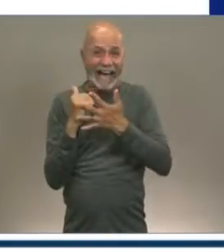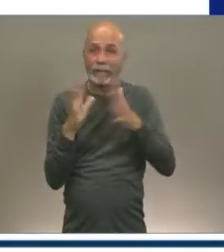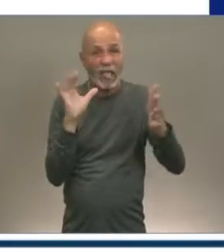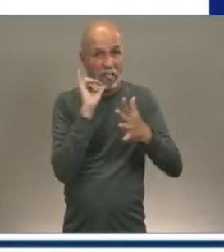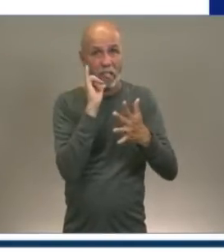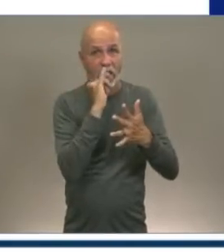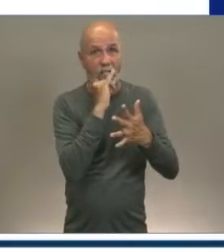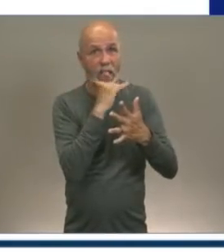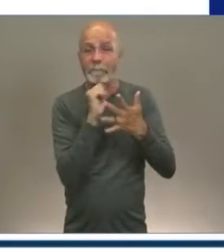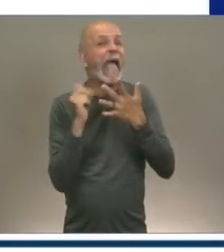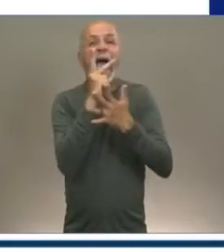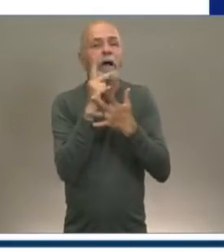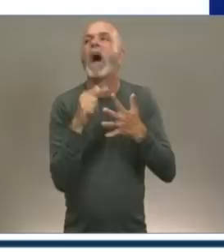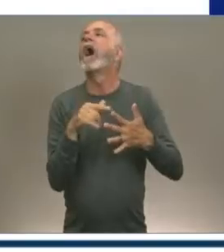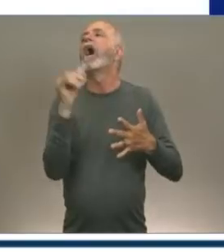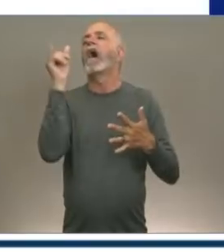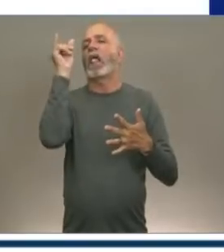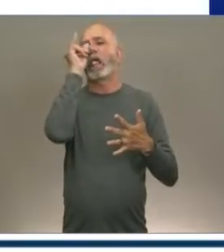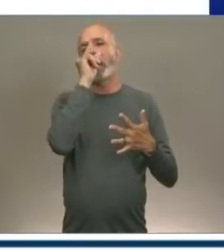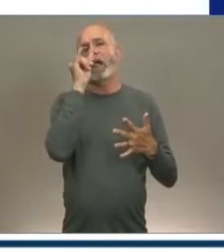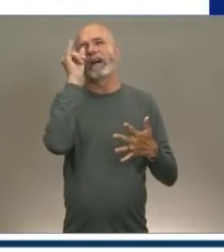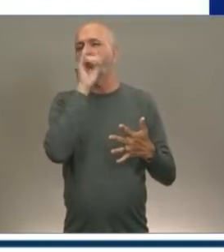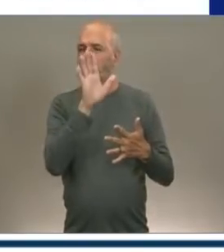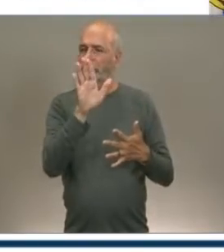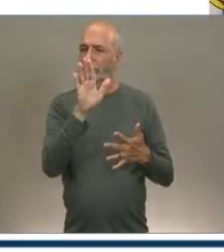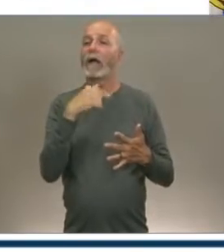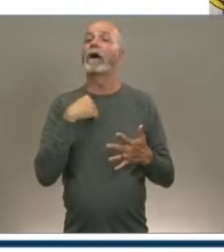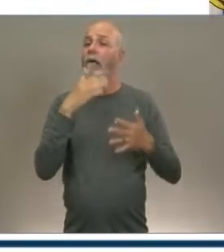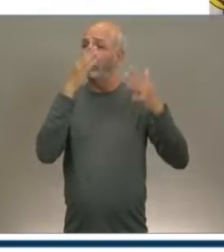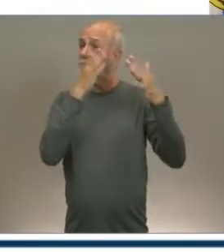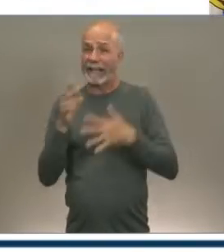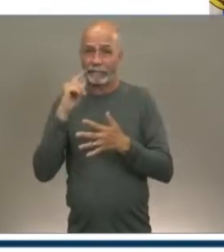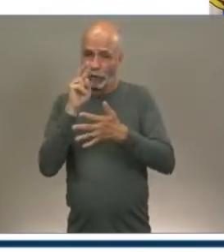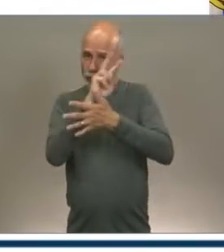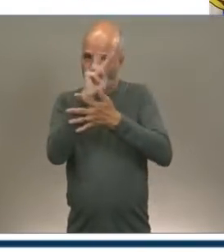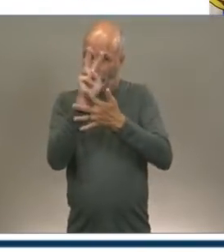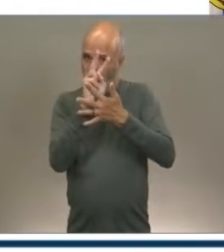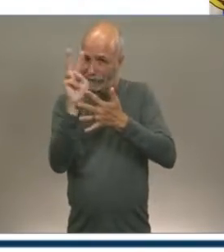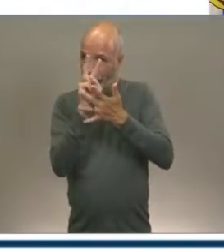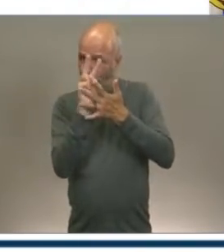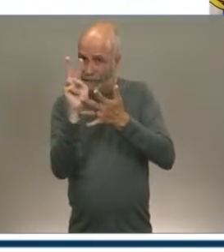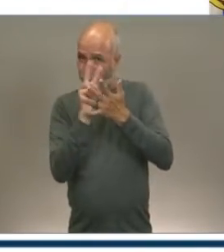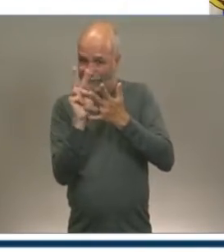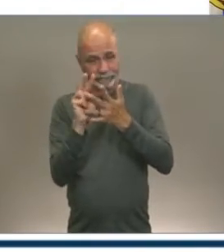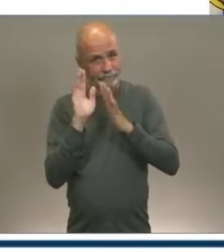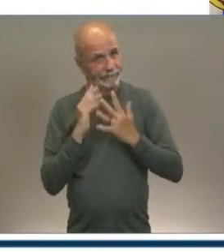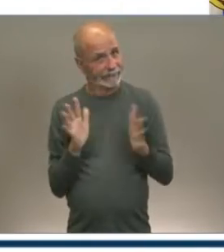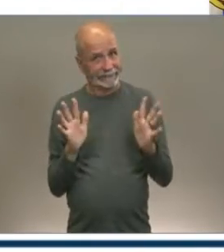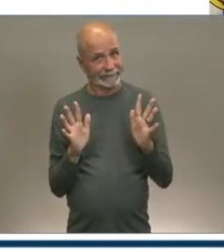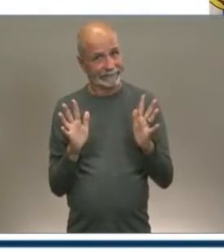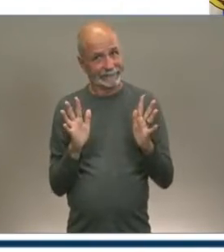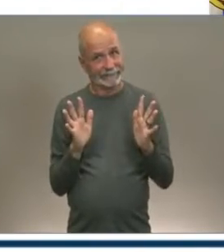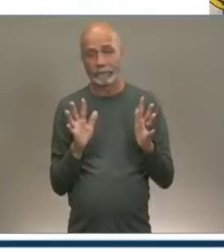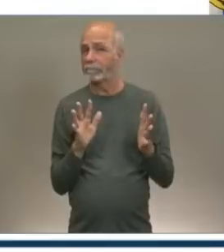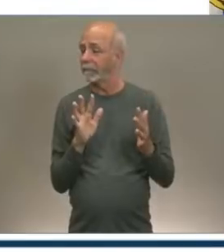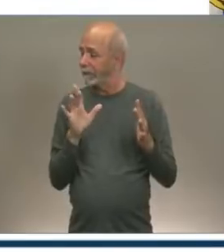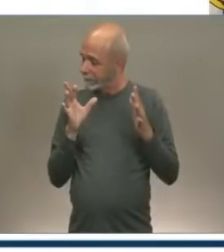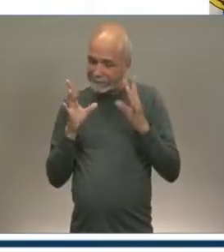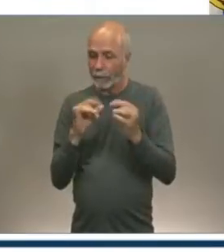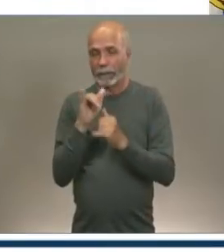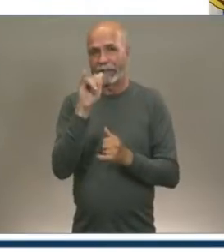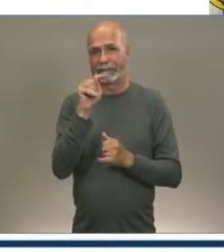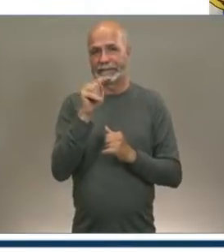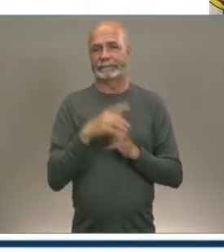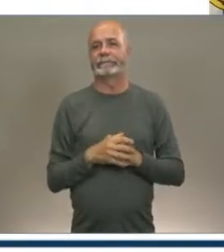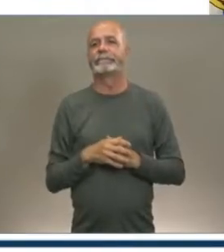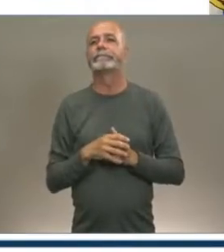plan, and we're going to stick to our plan. Go ahead with your follow-up, Chelsea. Thank you very much. Dr. Strang, just back to